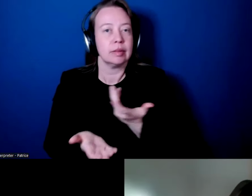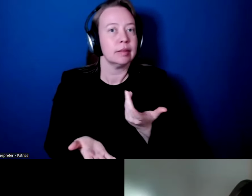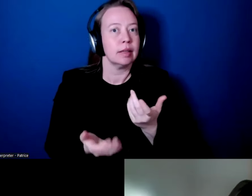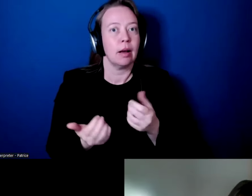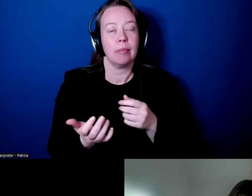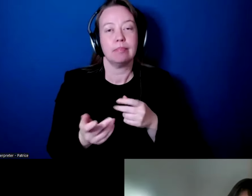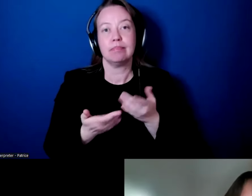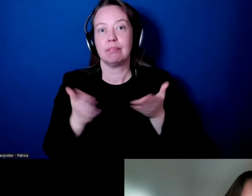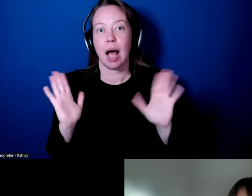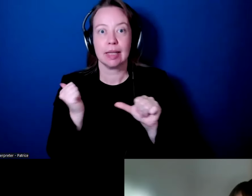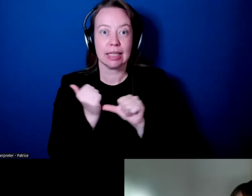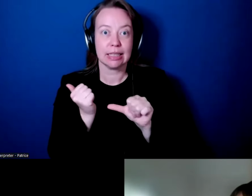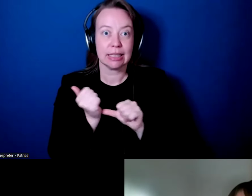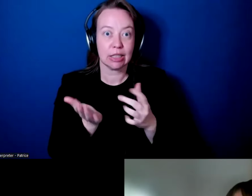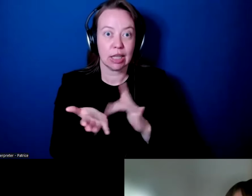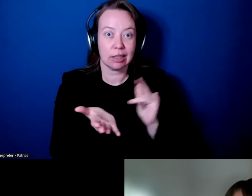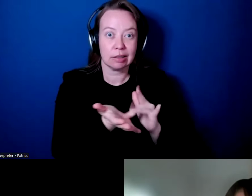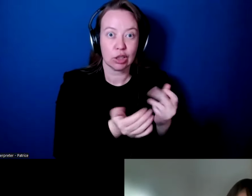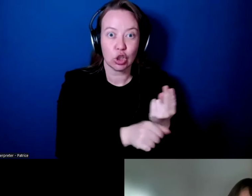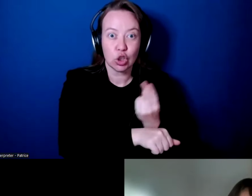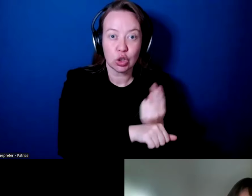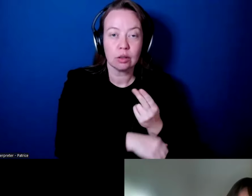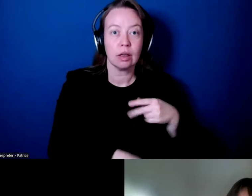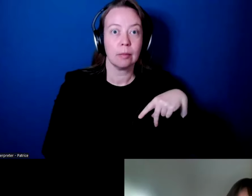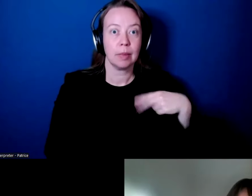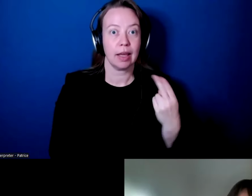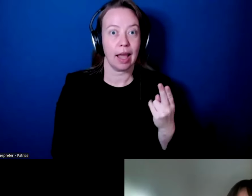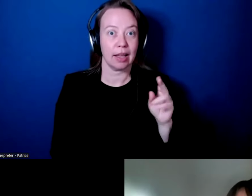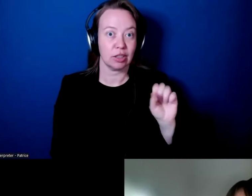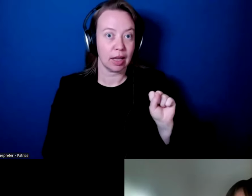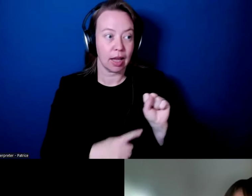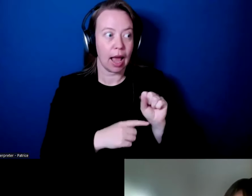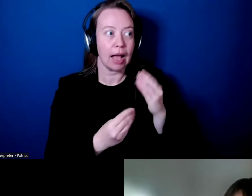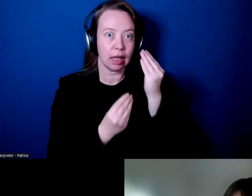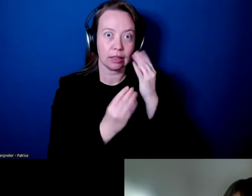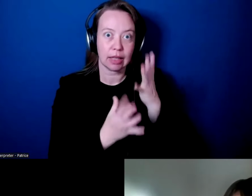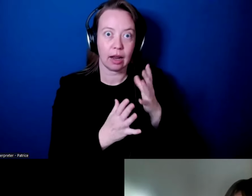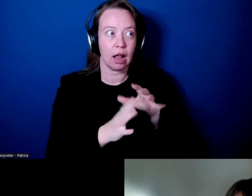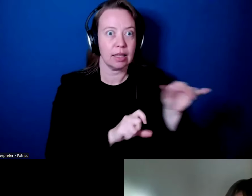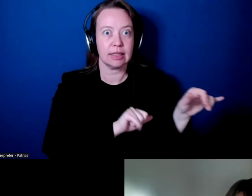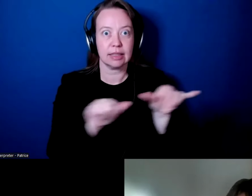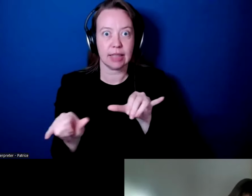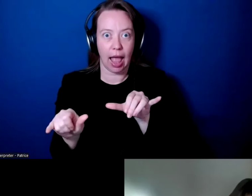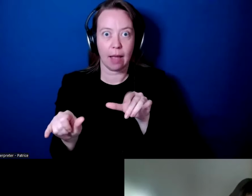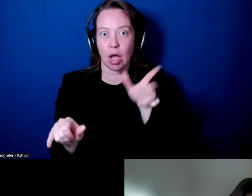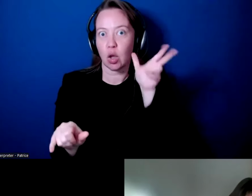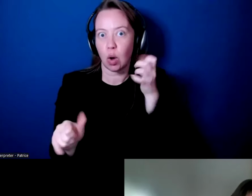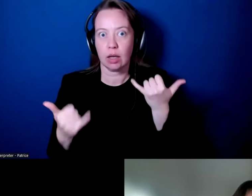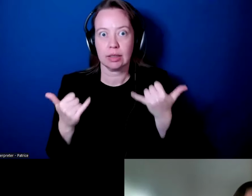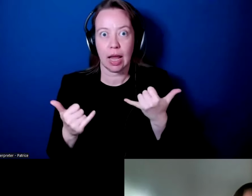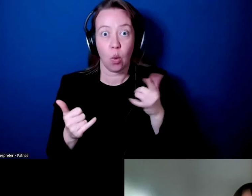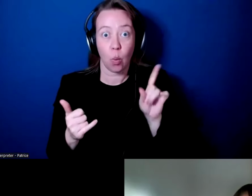assistance use, and so forth. And PHI actually shares a lot of these data points through our Workforce Data Center